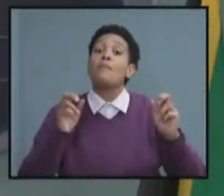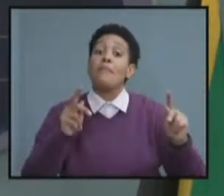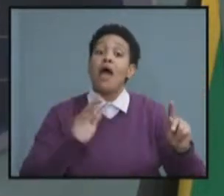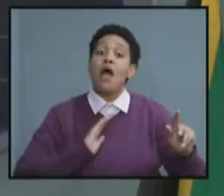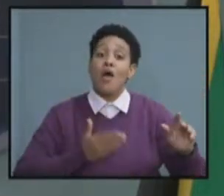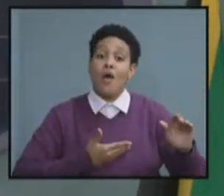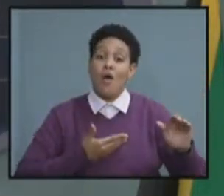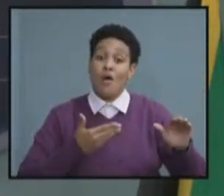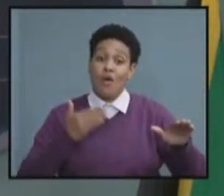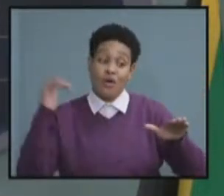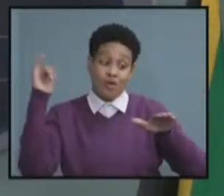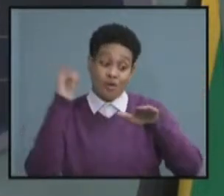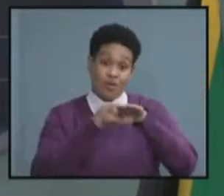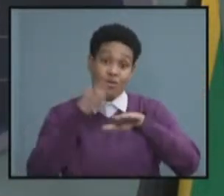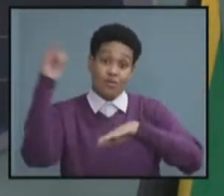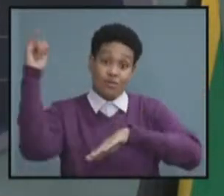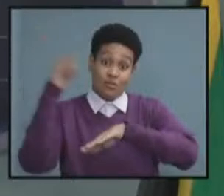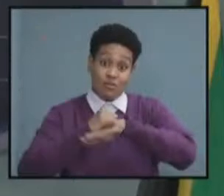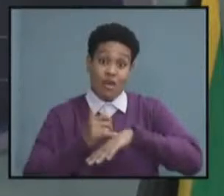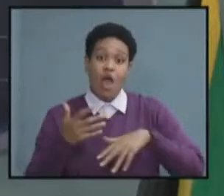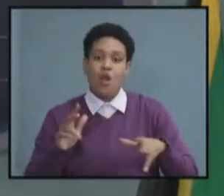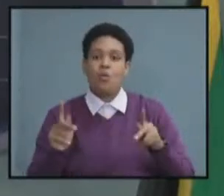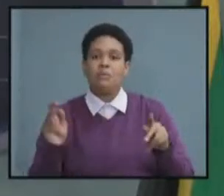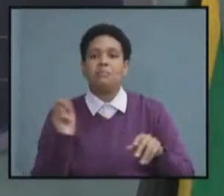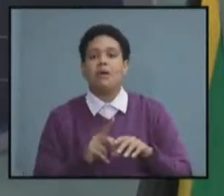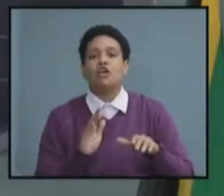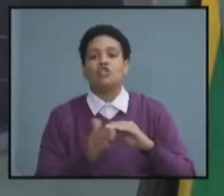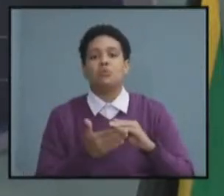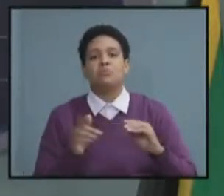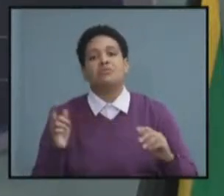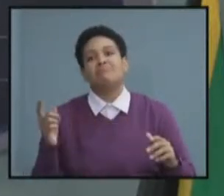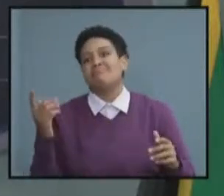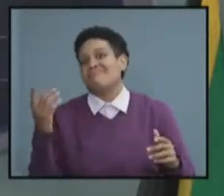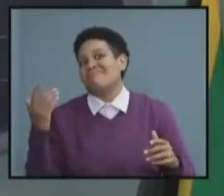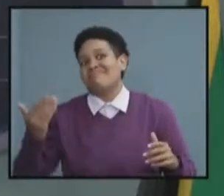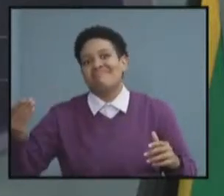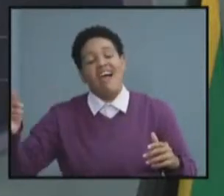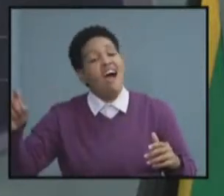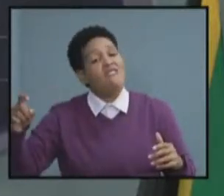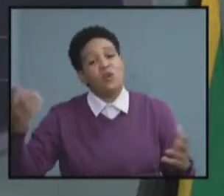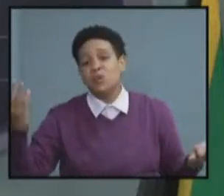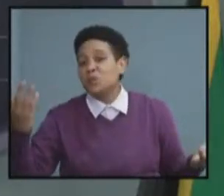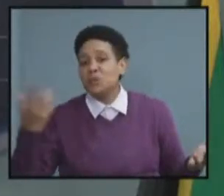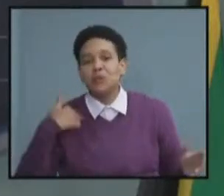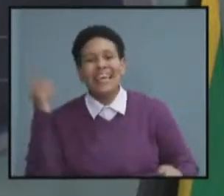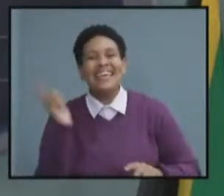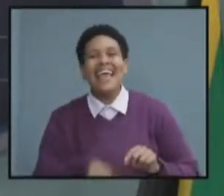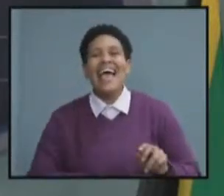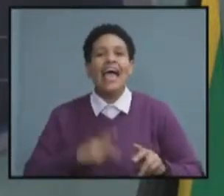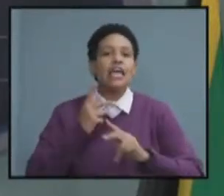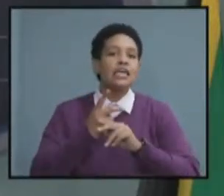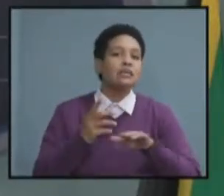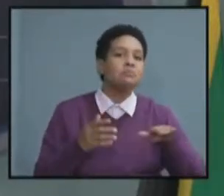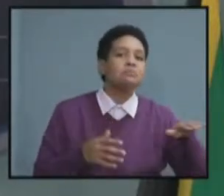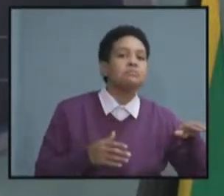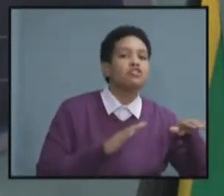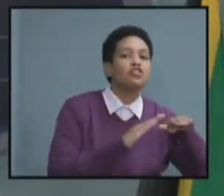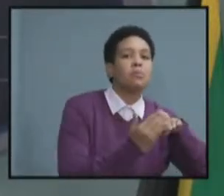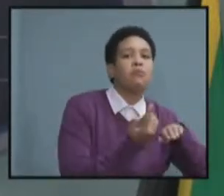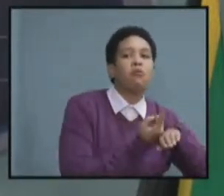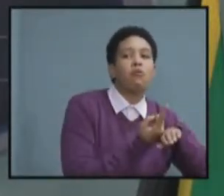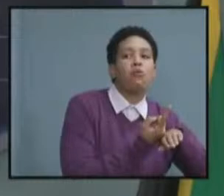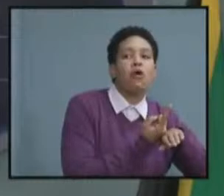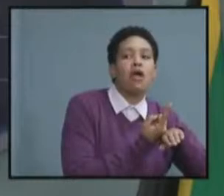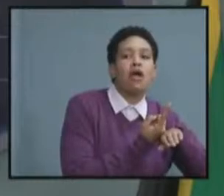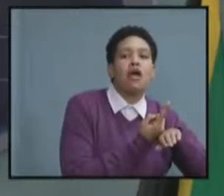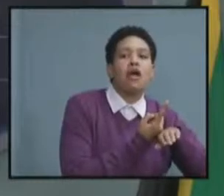our borders at some time. We can't continue to isolate ourselves